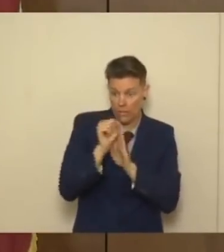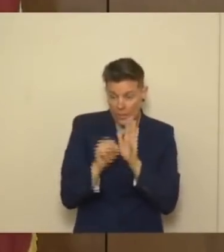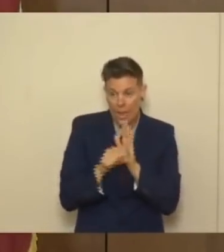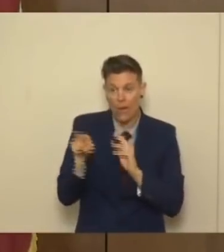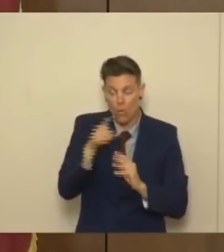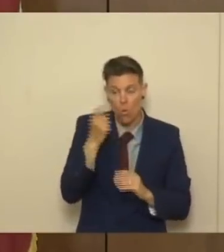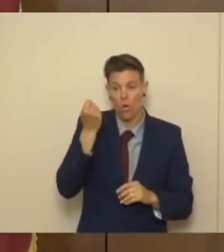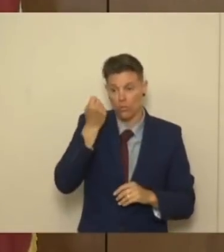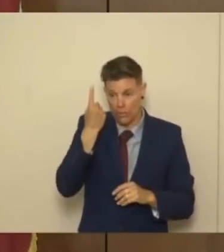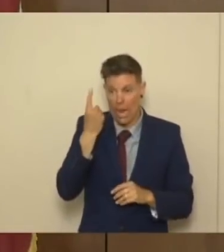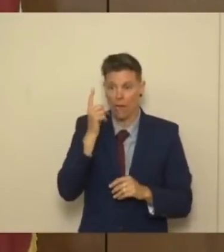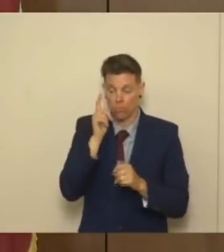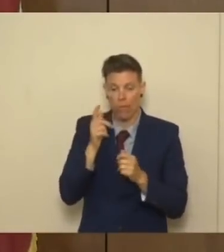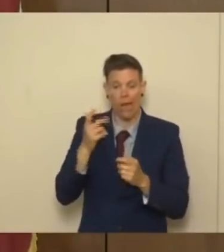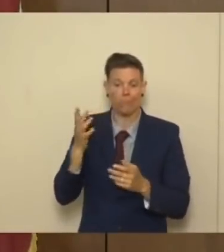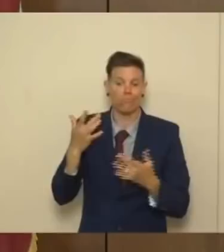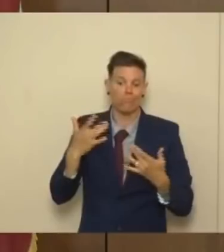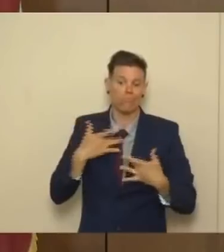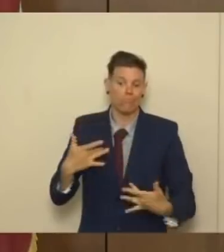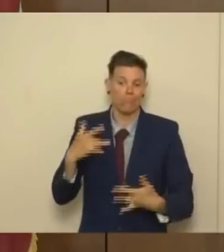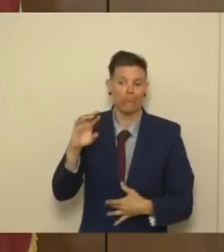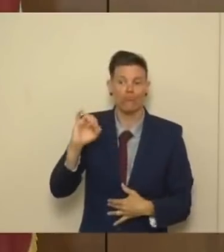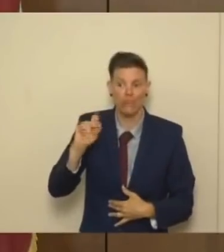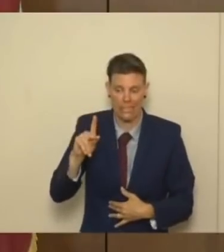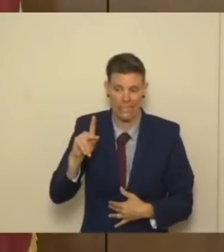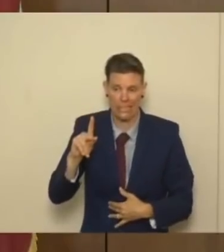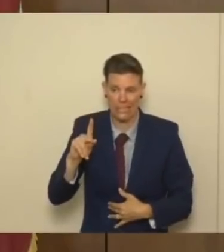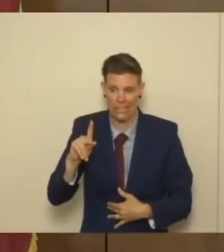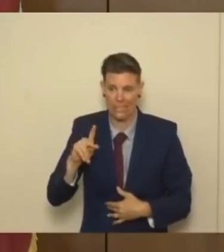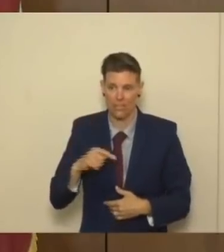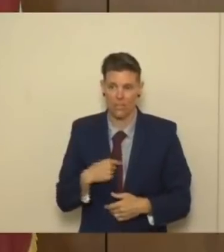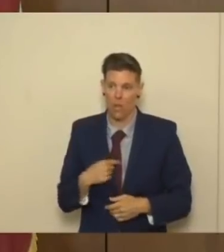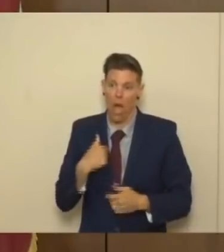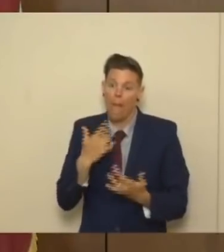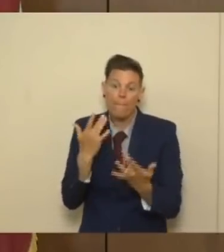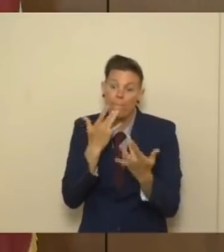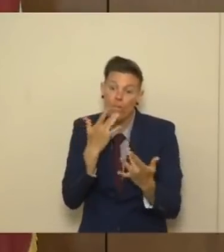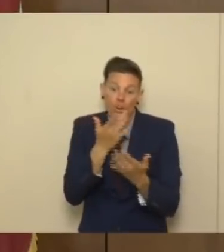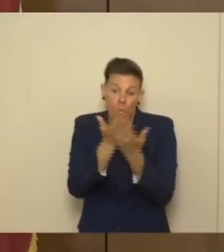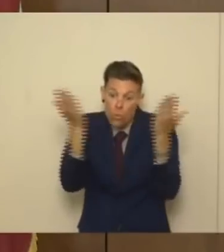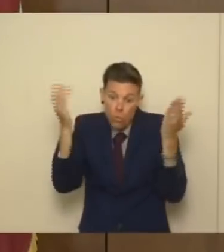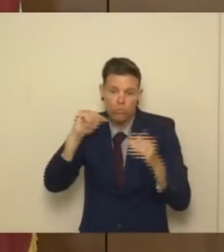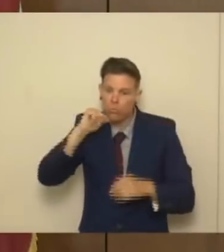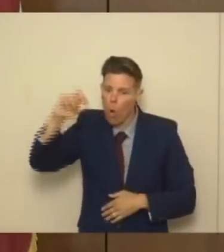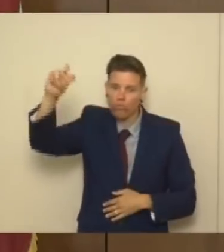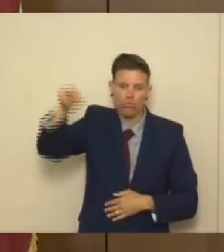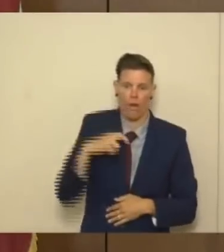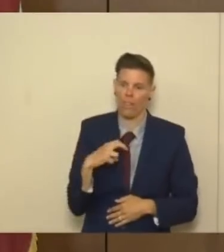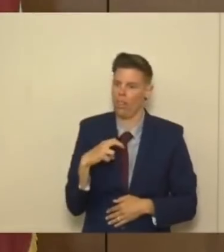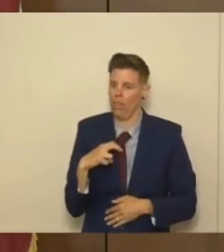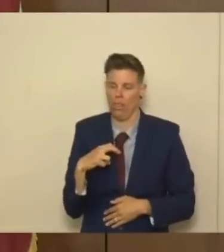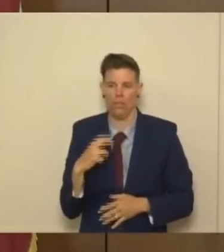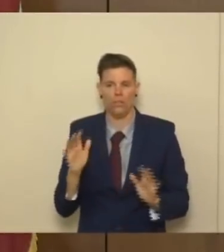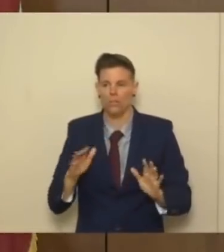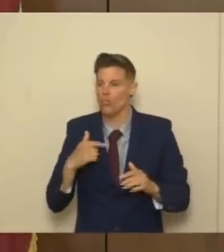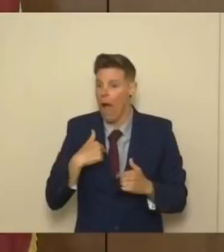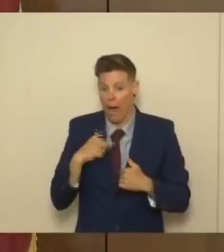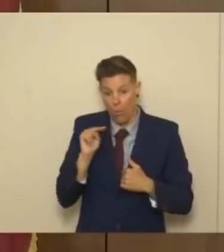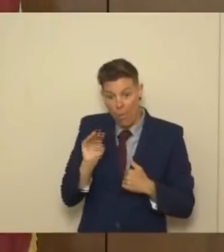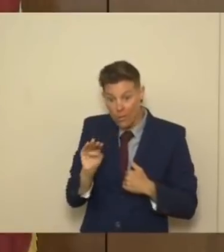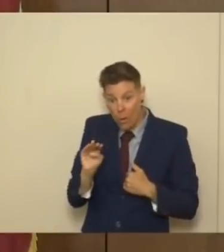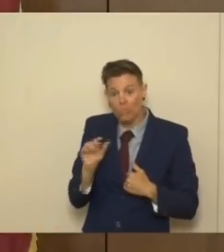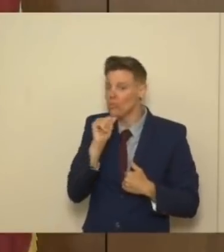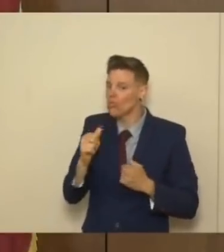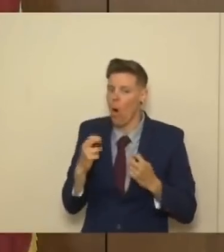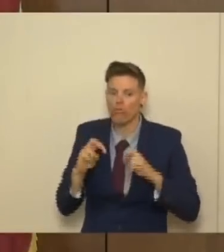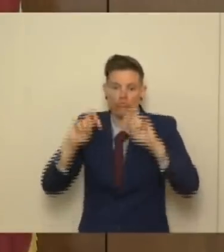don't travel here. We would prefer that New Mexicans do not travel out. Right now, what's going on in the United States, those risks